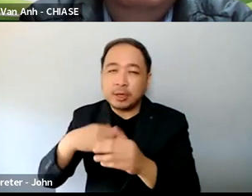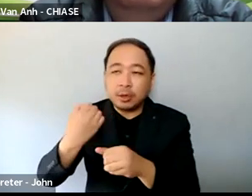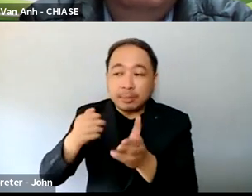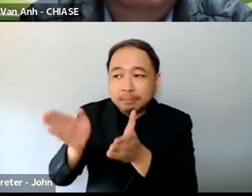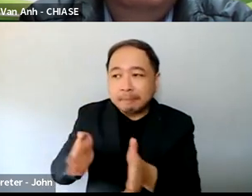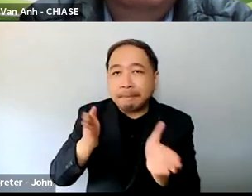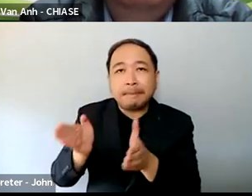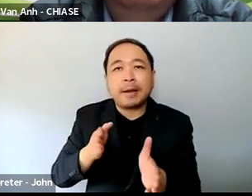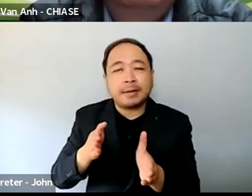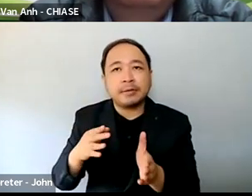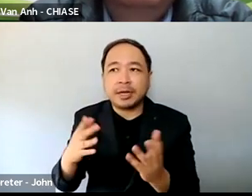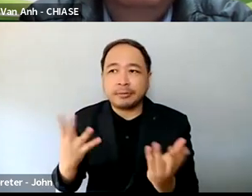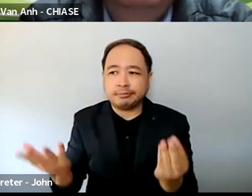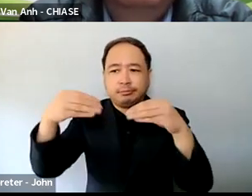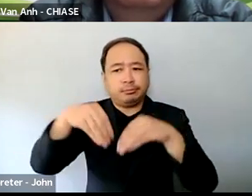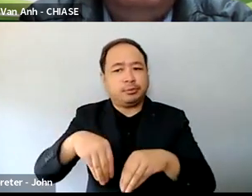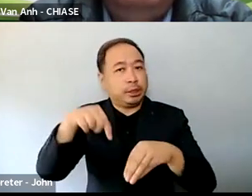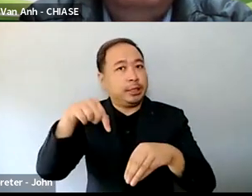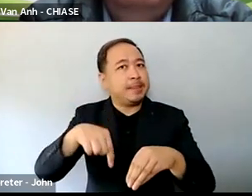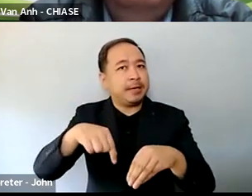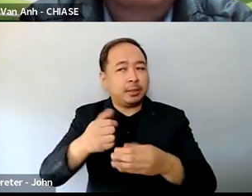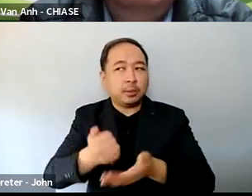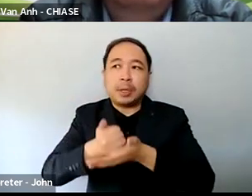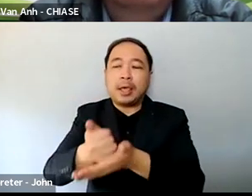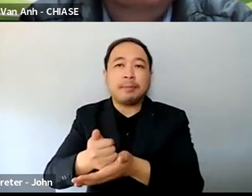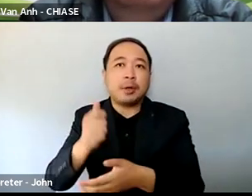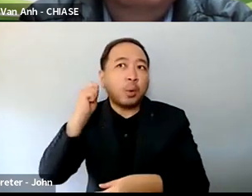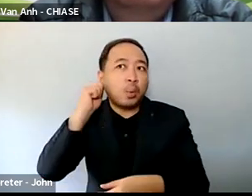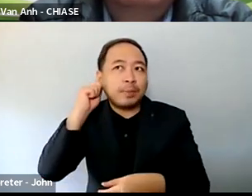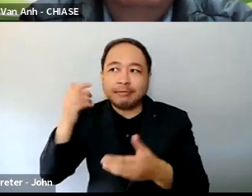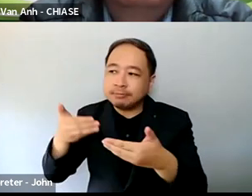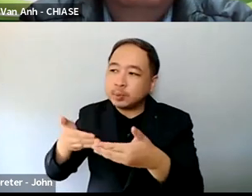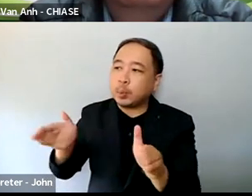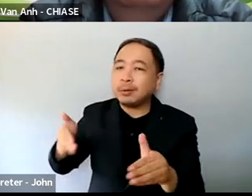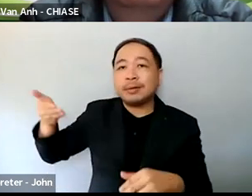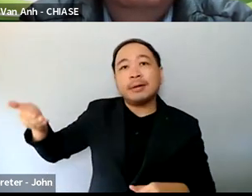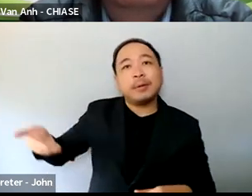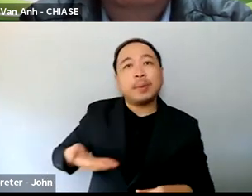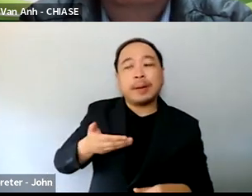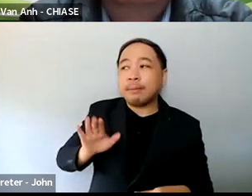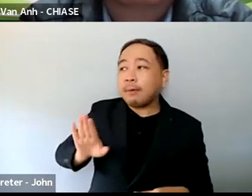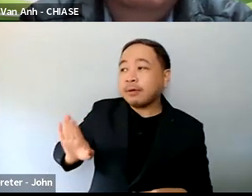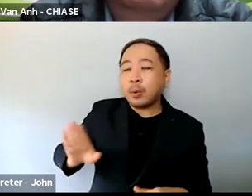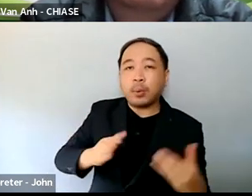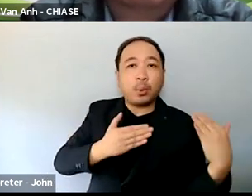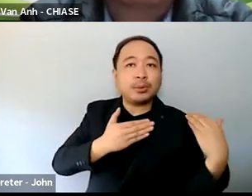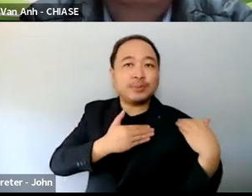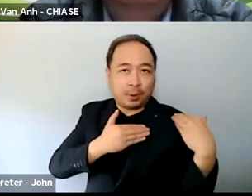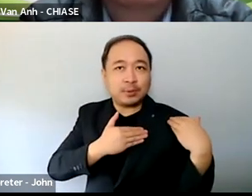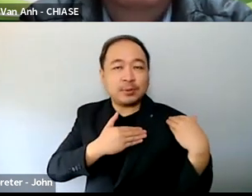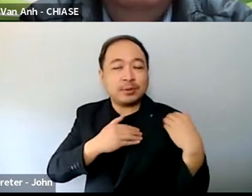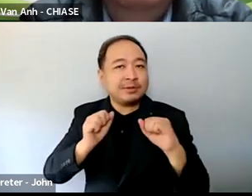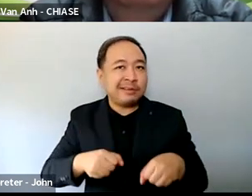together, provide this much-needed space for women to fulfill their transformative roles. So we